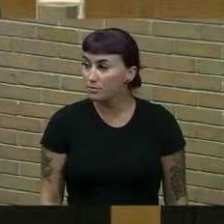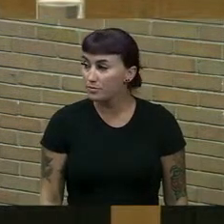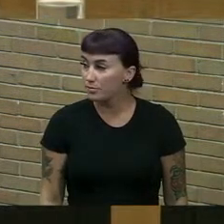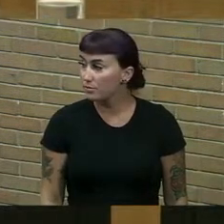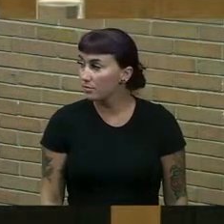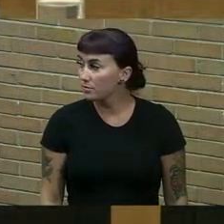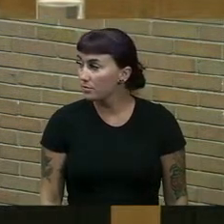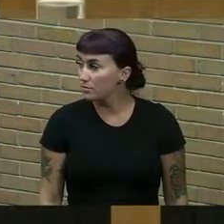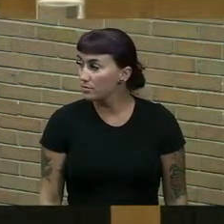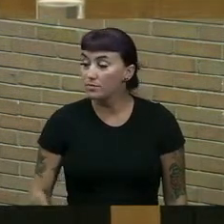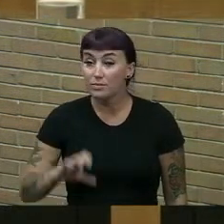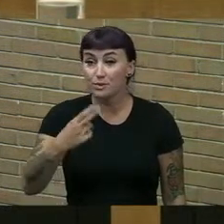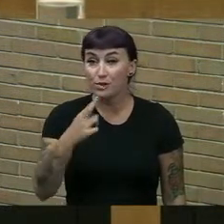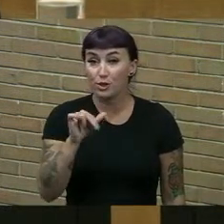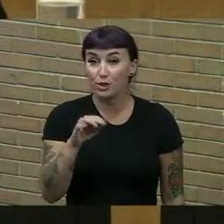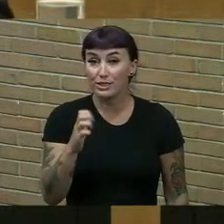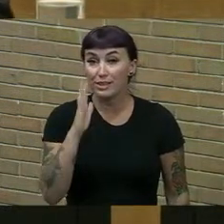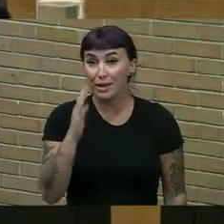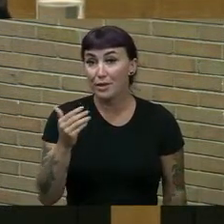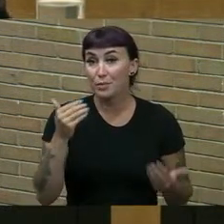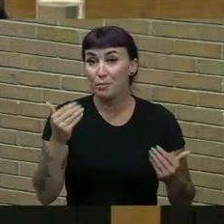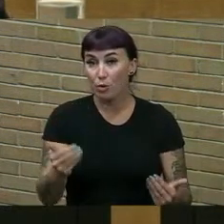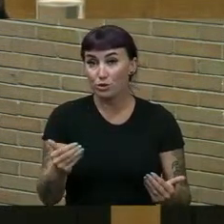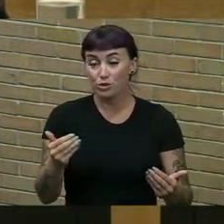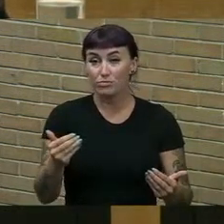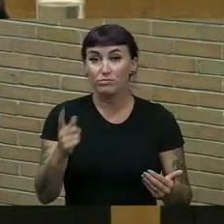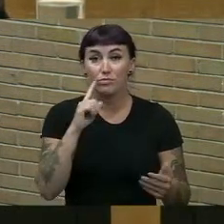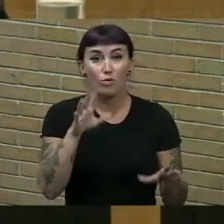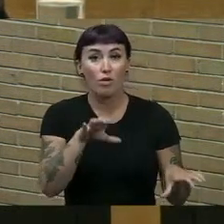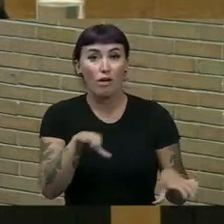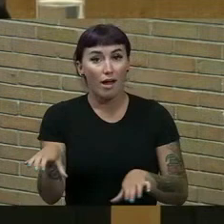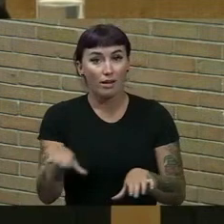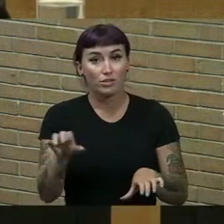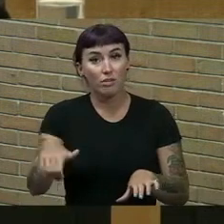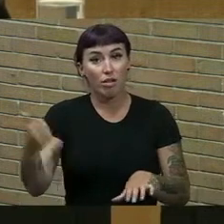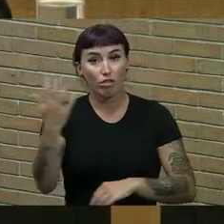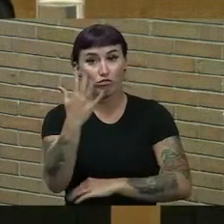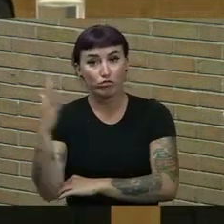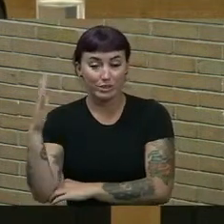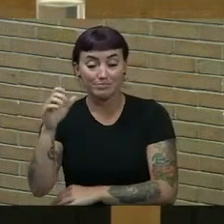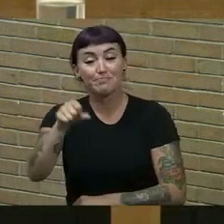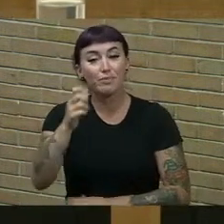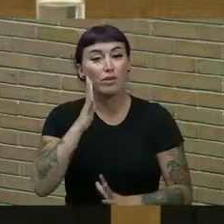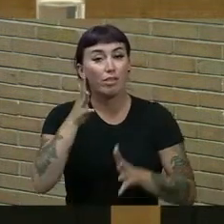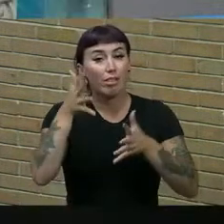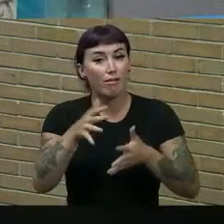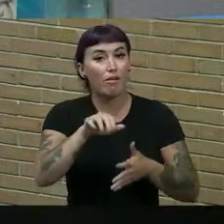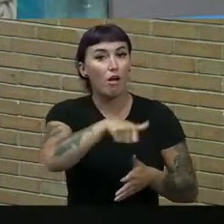Then, Christine, can I have a motion on the action on the other trees? Yes, on the remaining